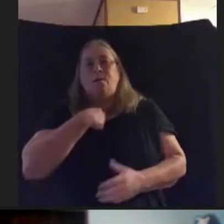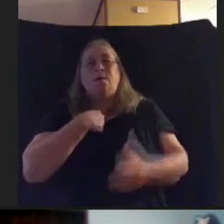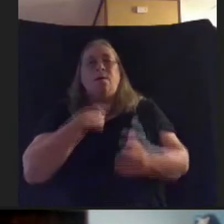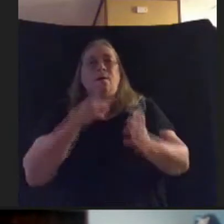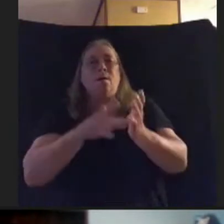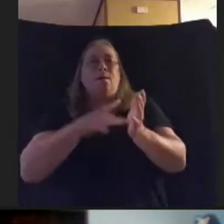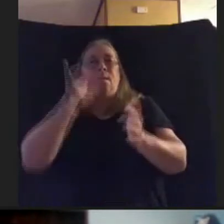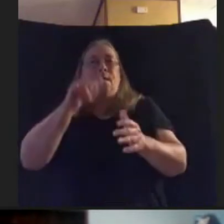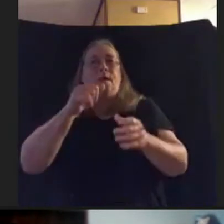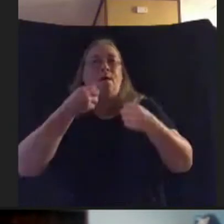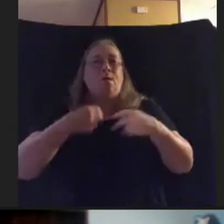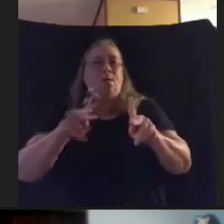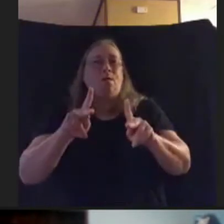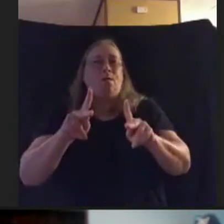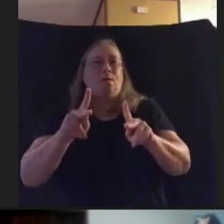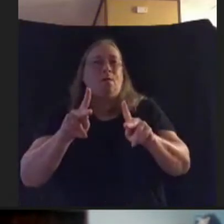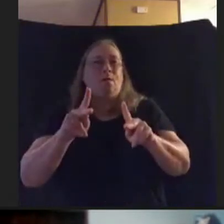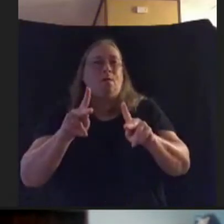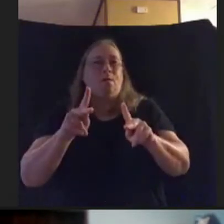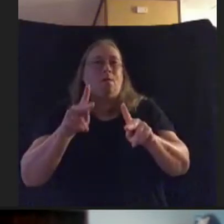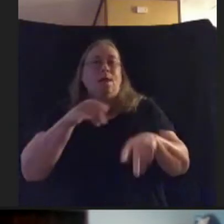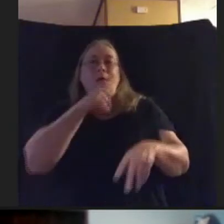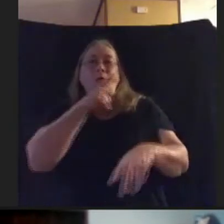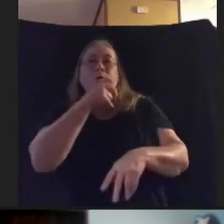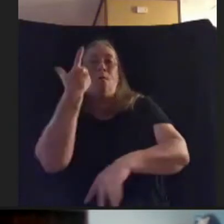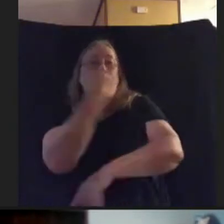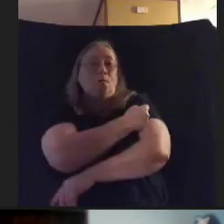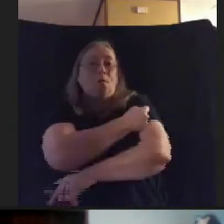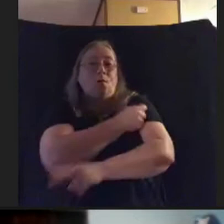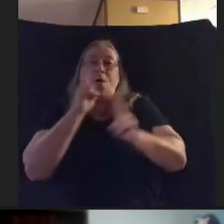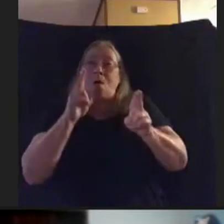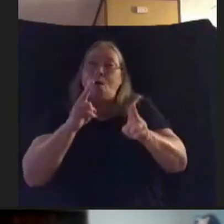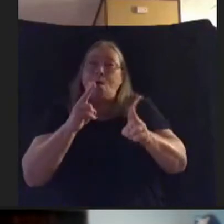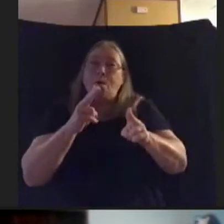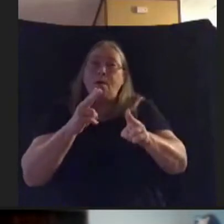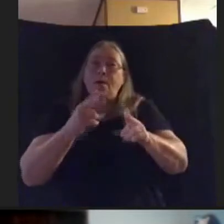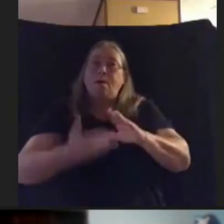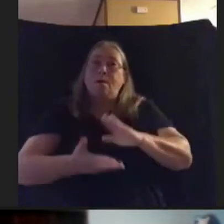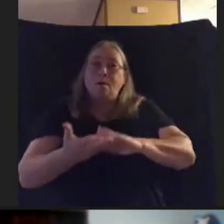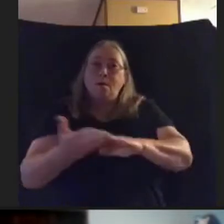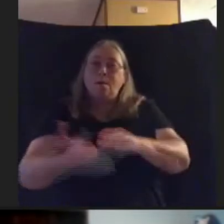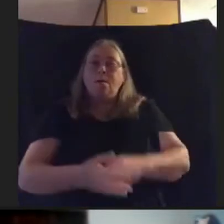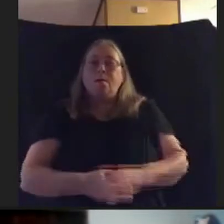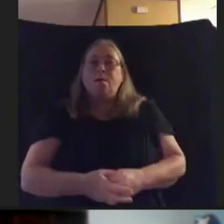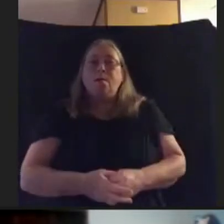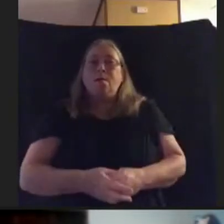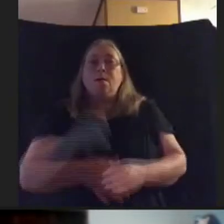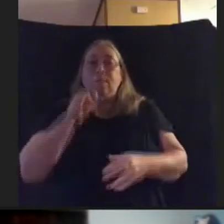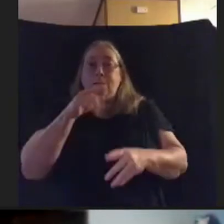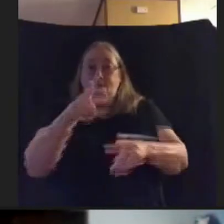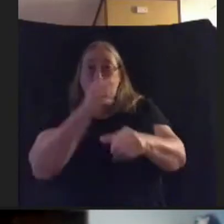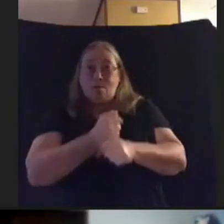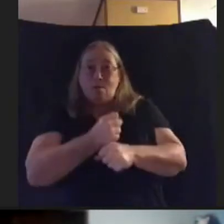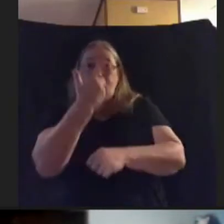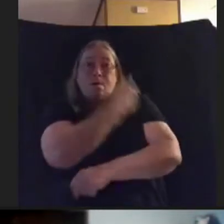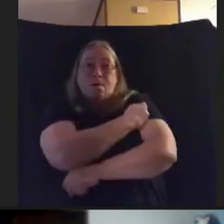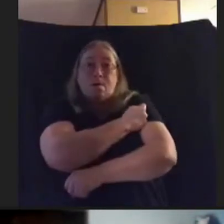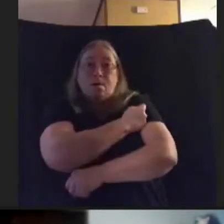get folks vaccinated and protected as quickly as possible. Our expectation is that if you get some vaccine, it's going to be gone within a